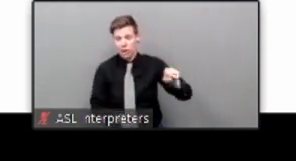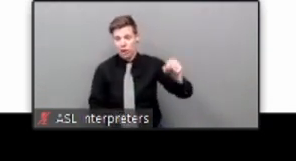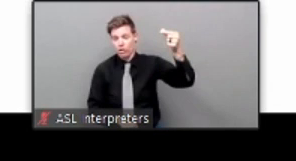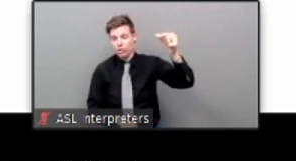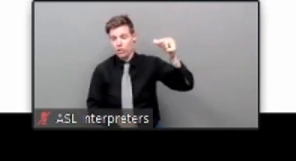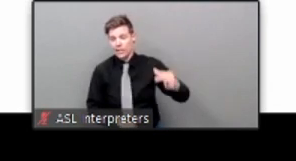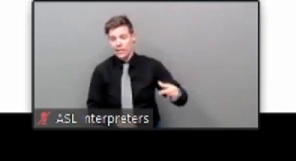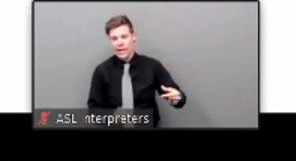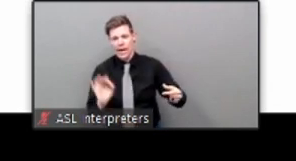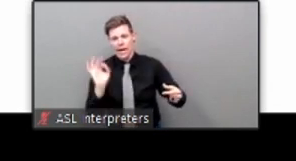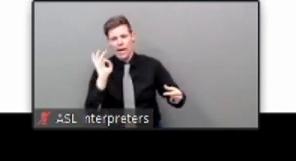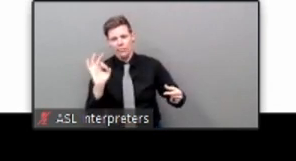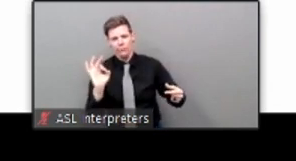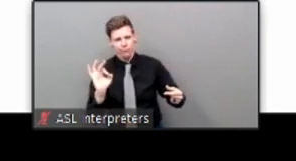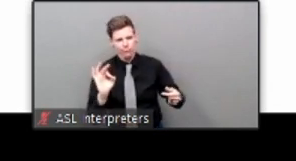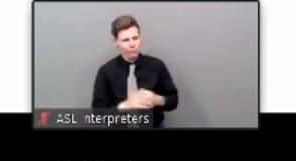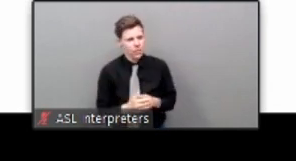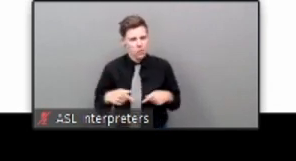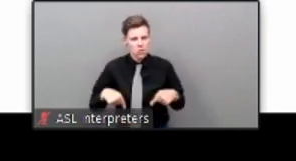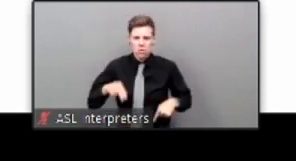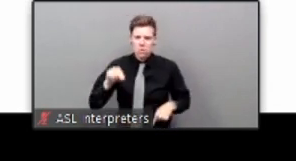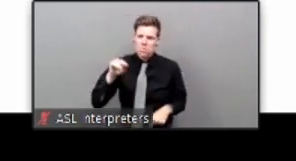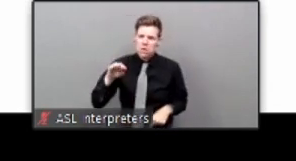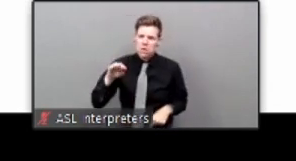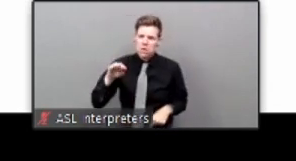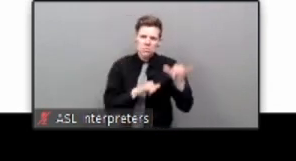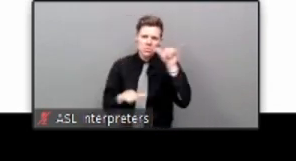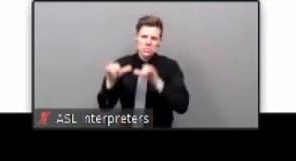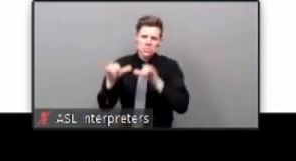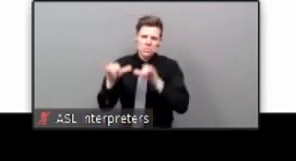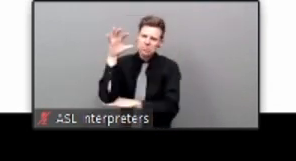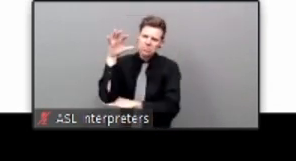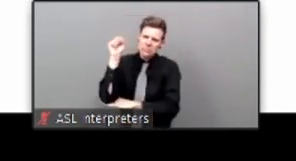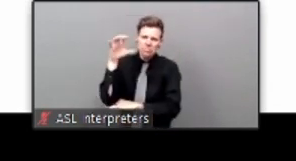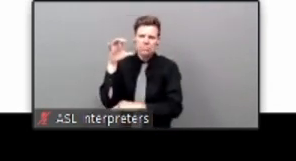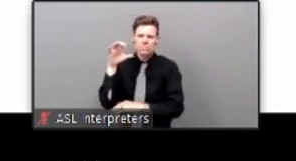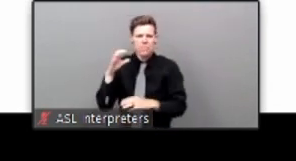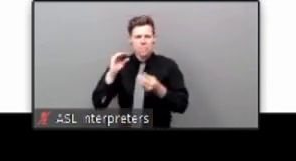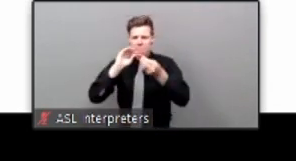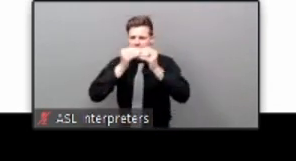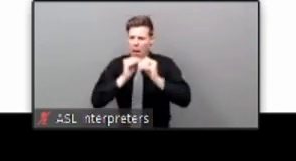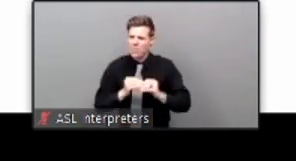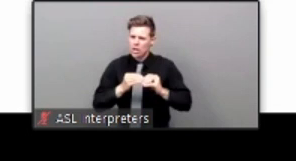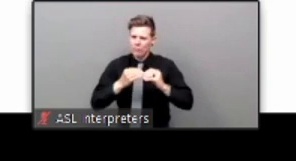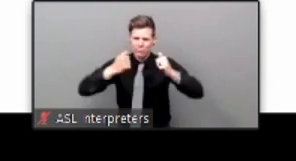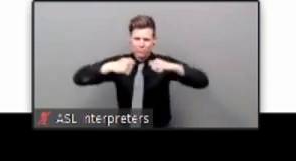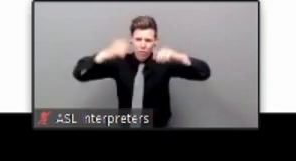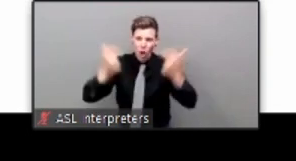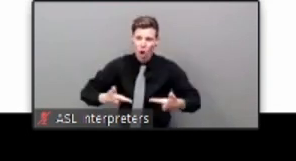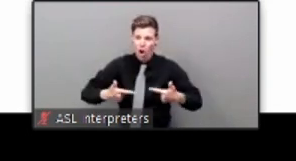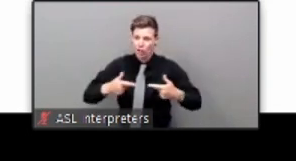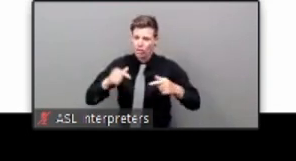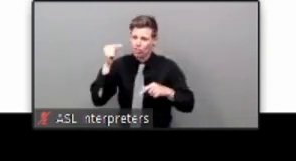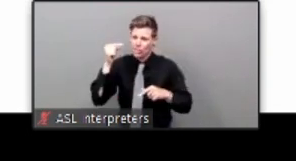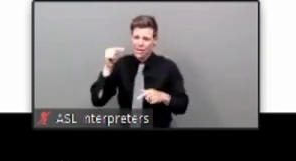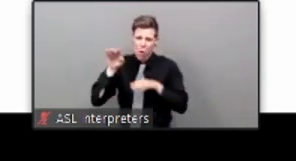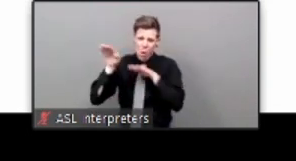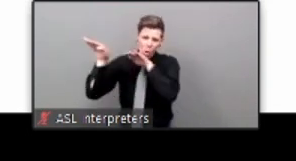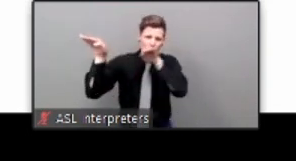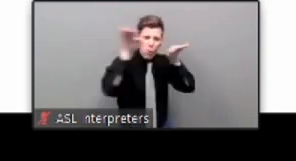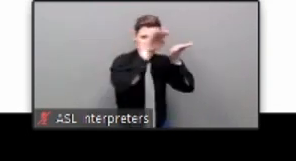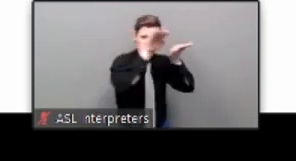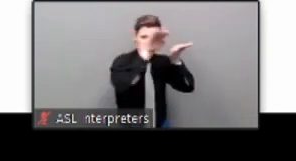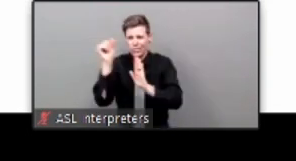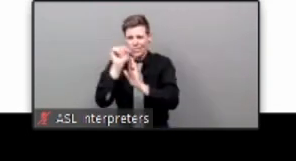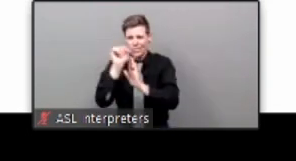firing, as it were, on all 7 out of 7 cylinders here. I know there's no such thing as a 7-cylinder